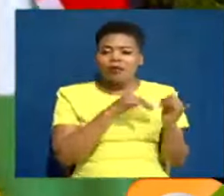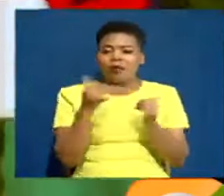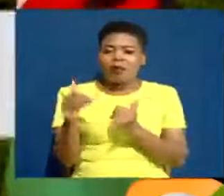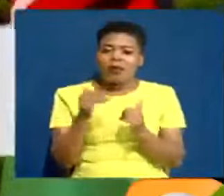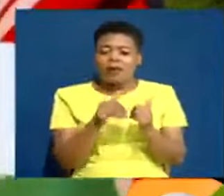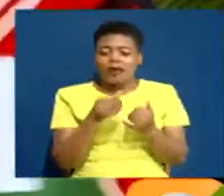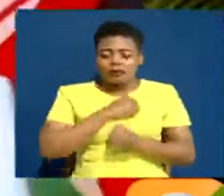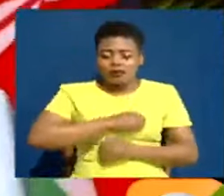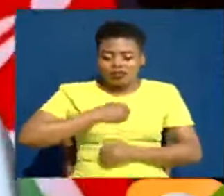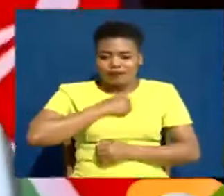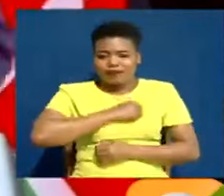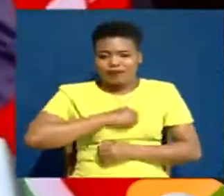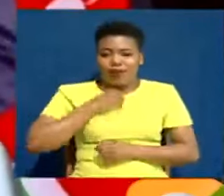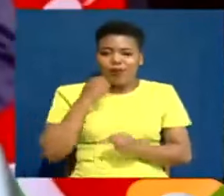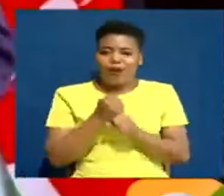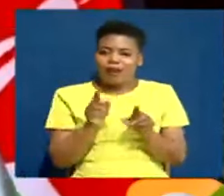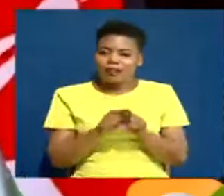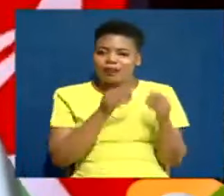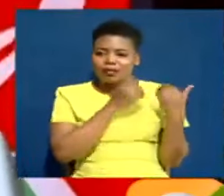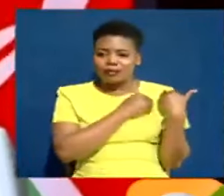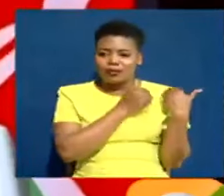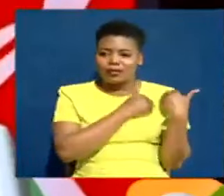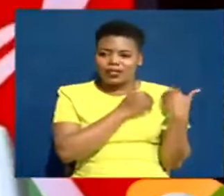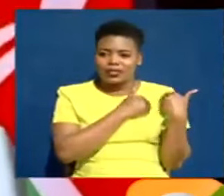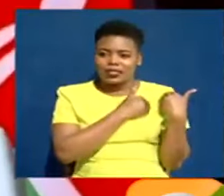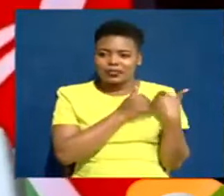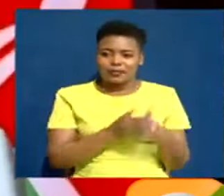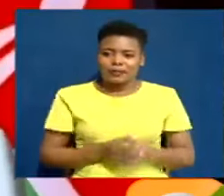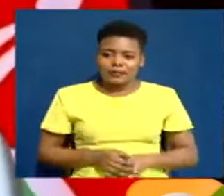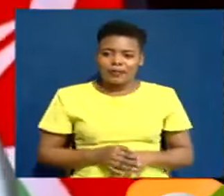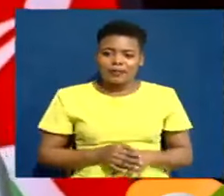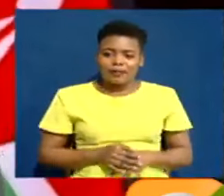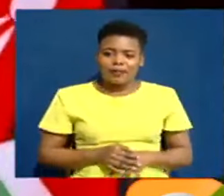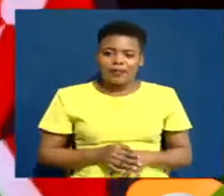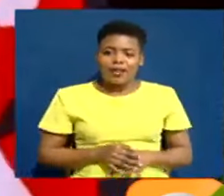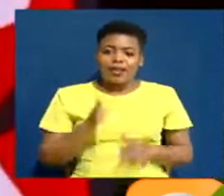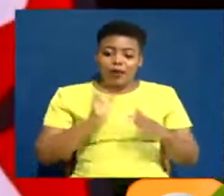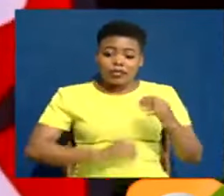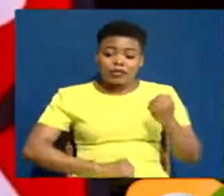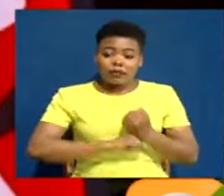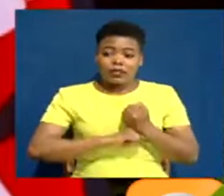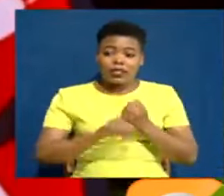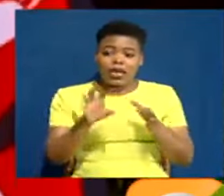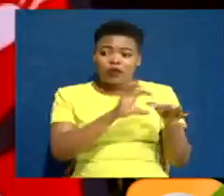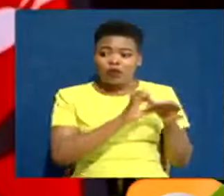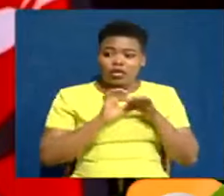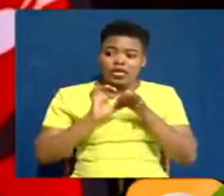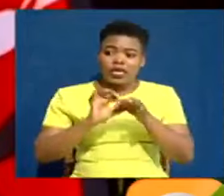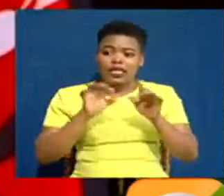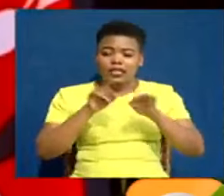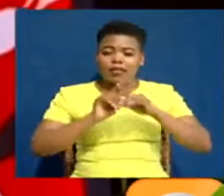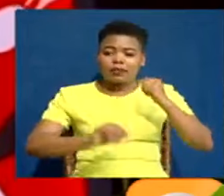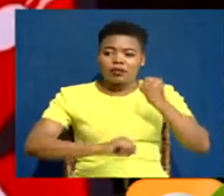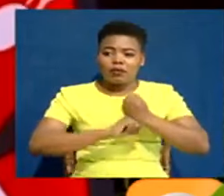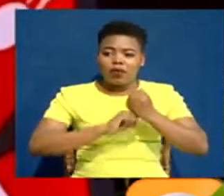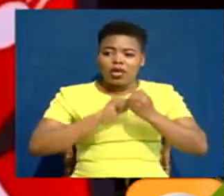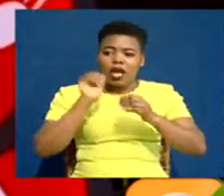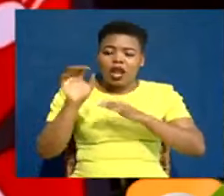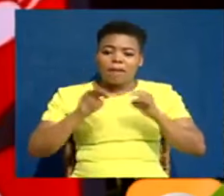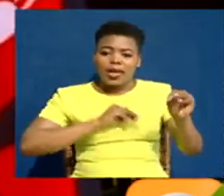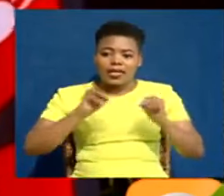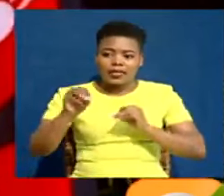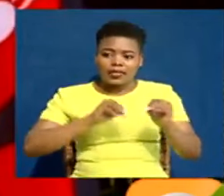while CS Muturi is in charge of the general public service docket in the country by supporting, coordinating, and facilitating performance management